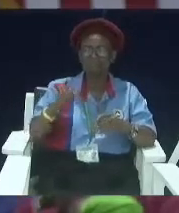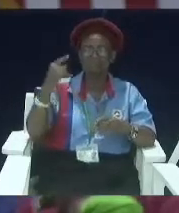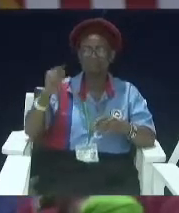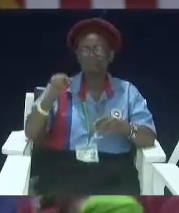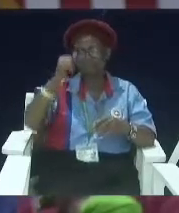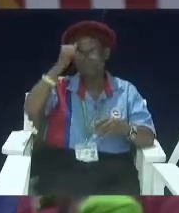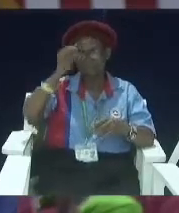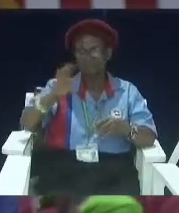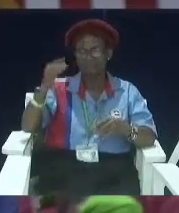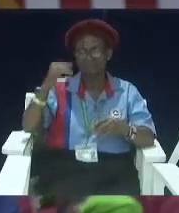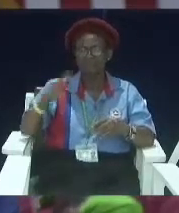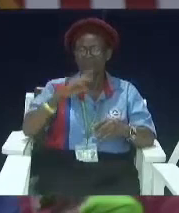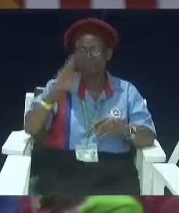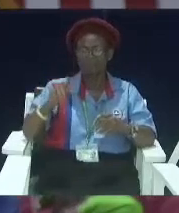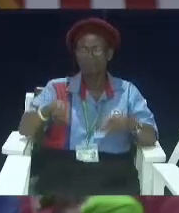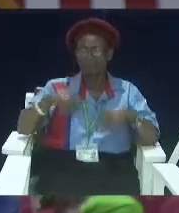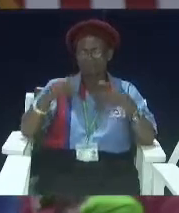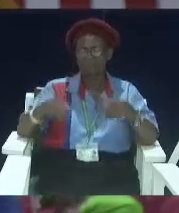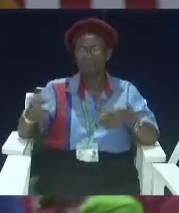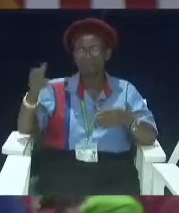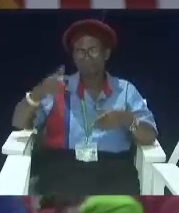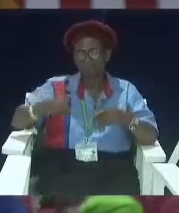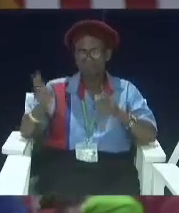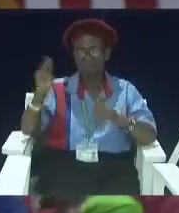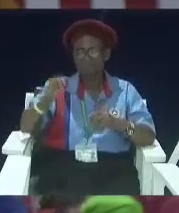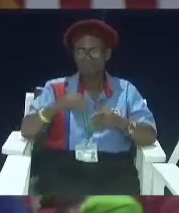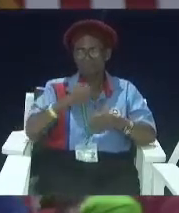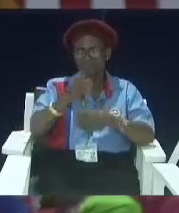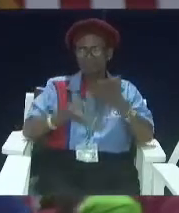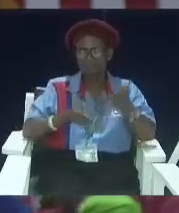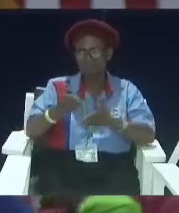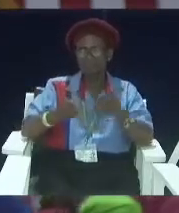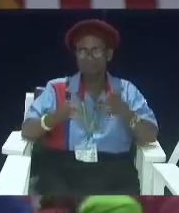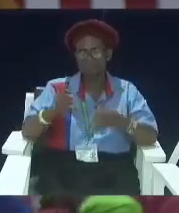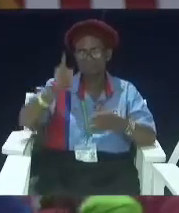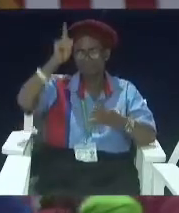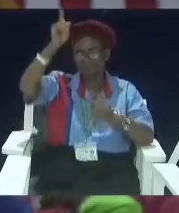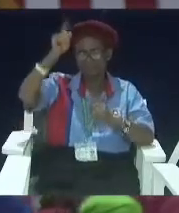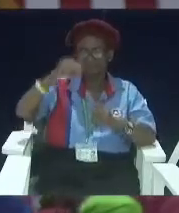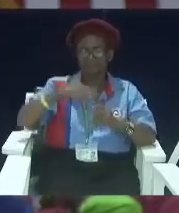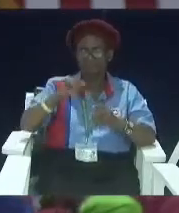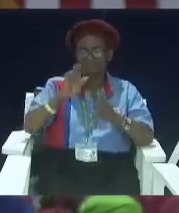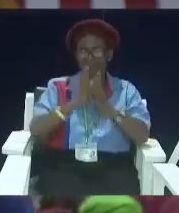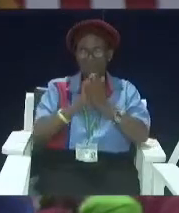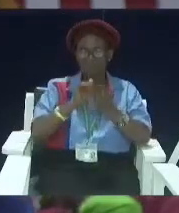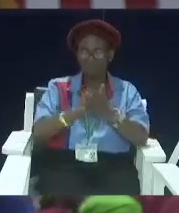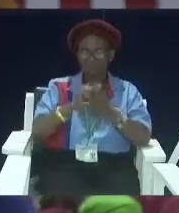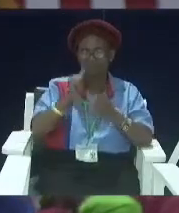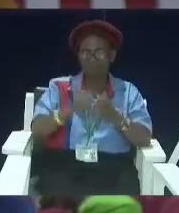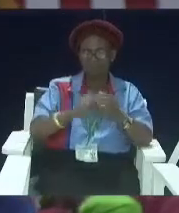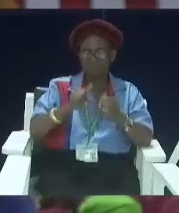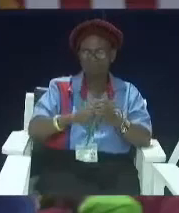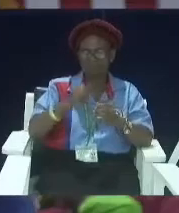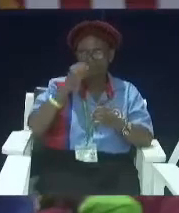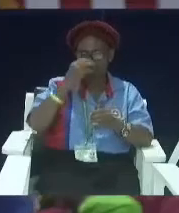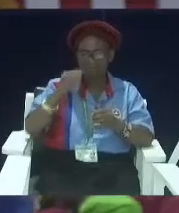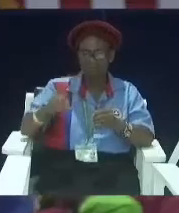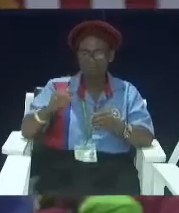let them serve you. And I pray that every curse upon them will be destroyed tonight.